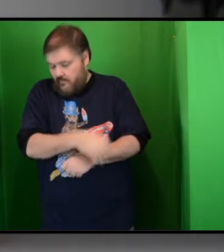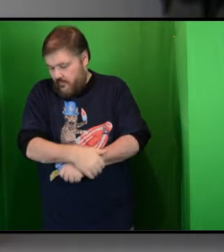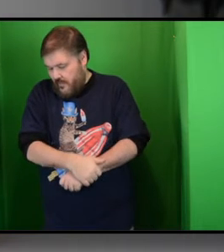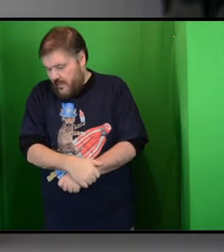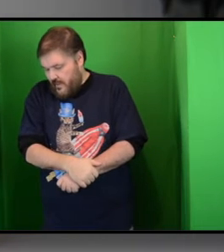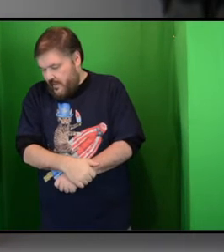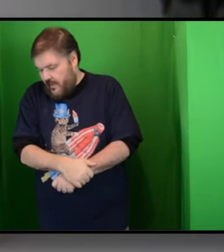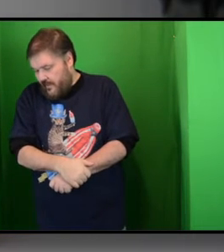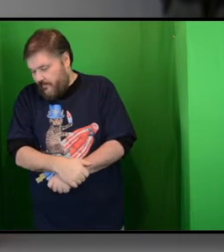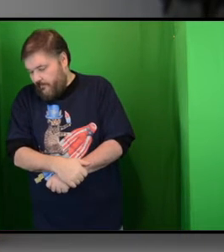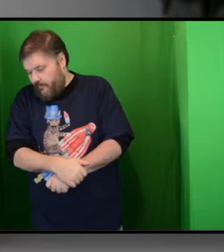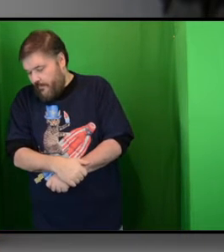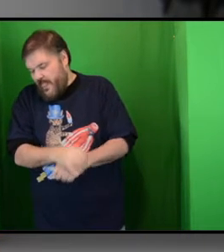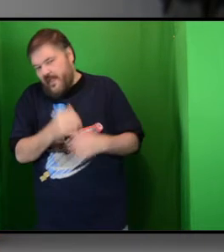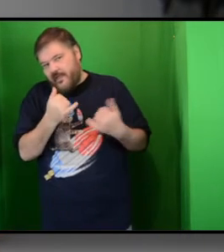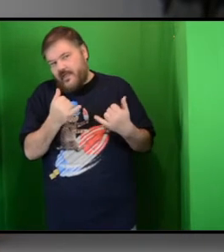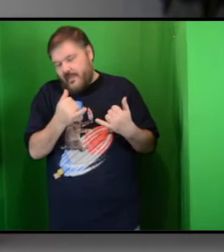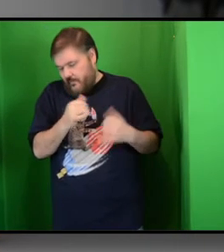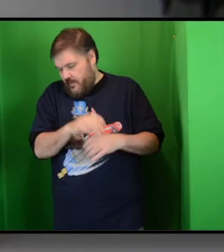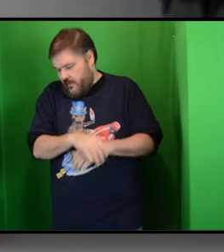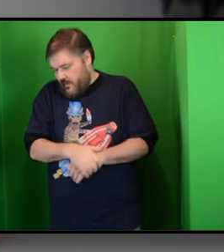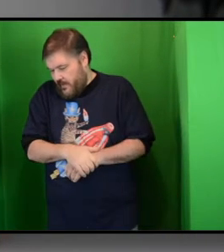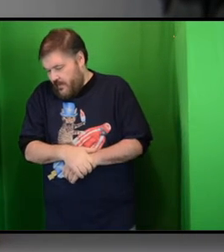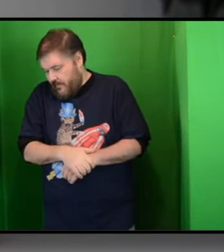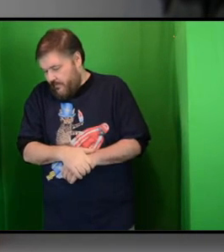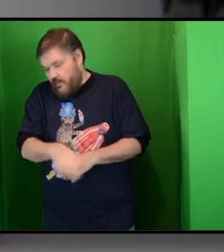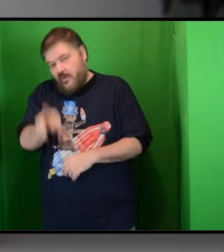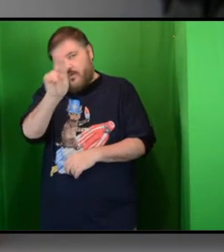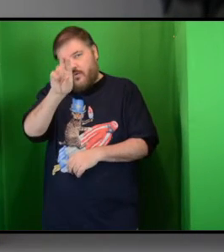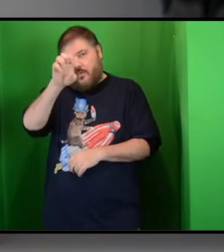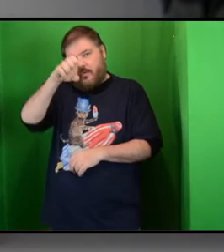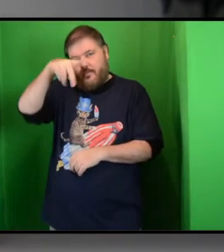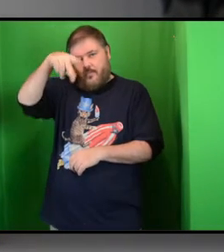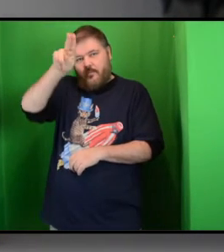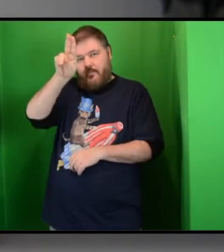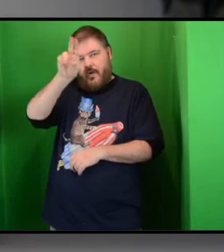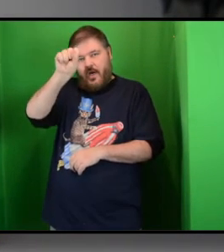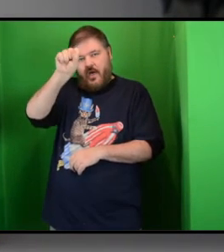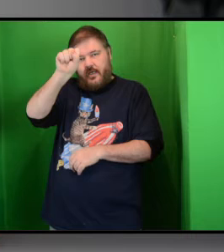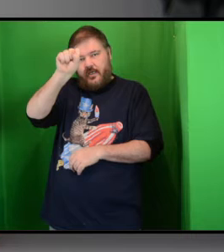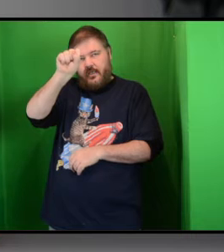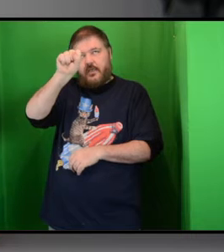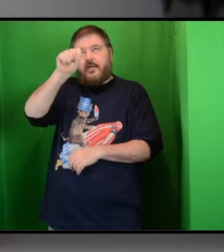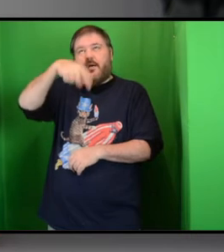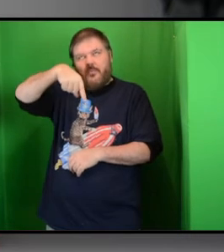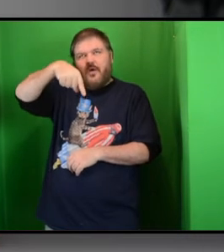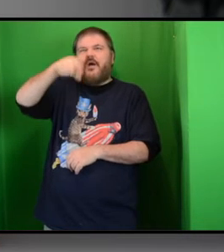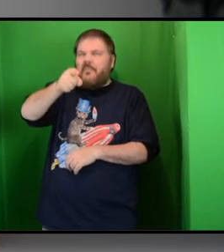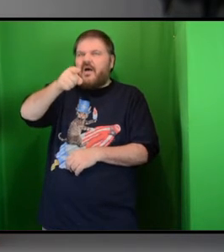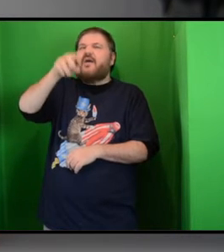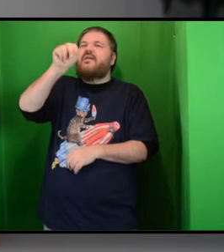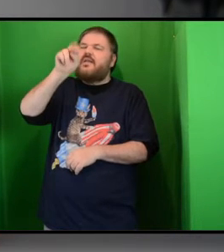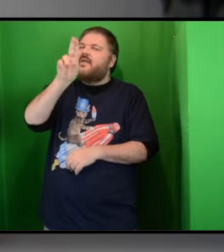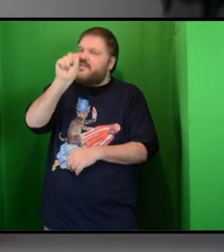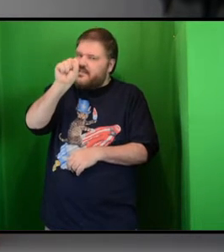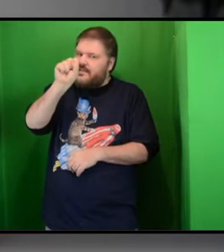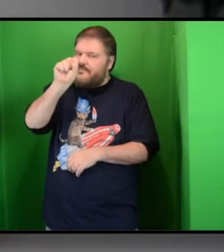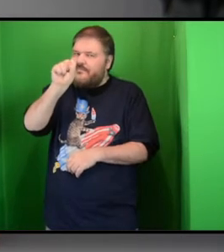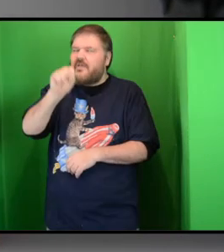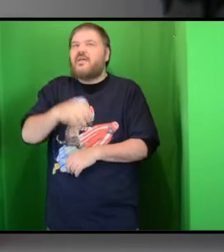were in and out of the Autobots at points. And they became a part of the Fortress Maximus